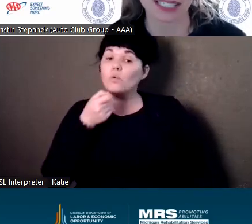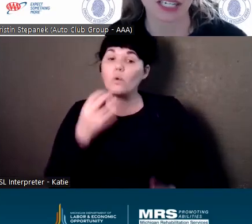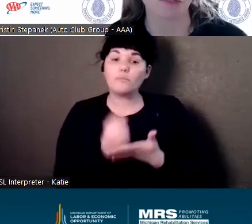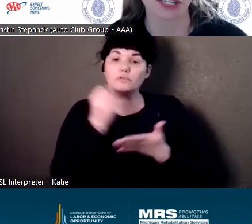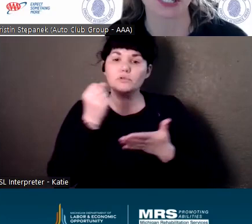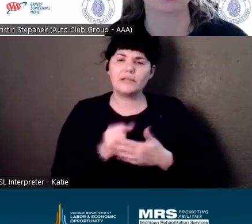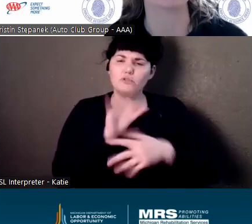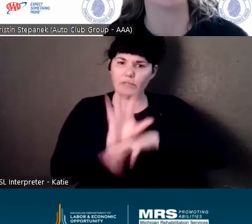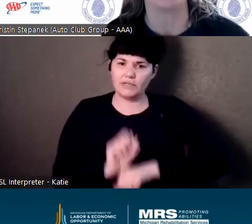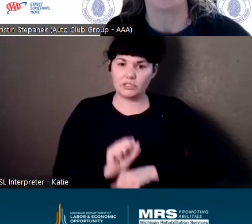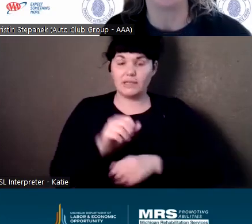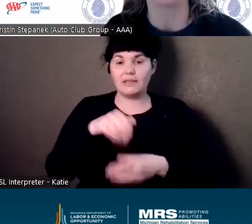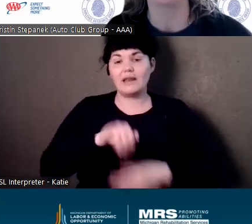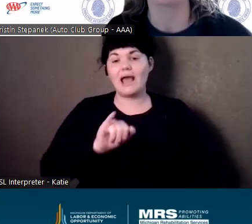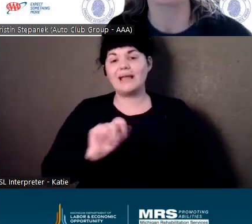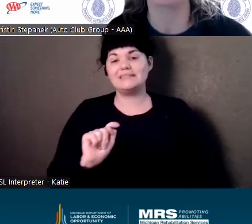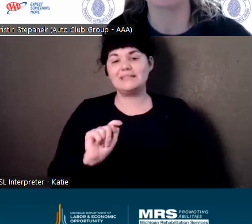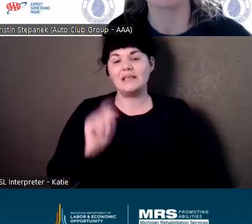Traditionally in IT innovations,